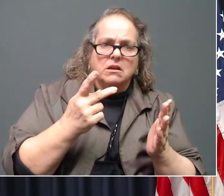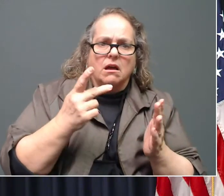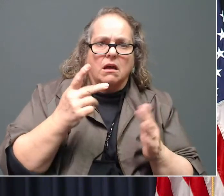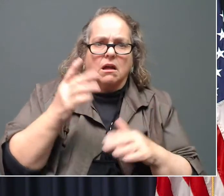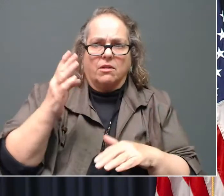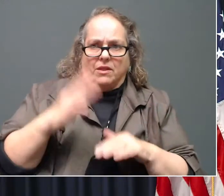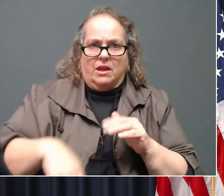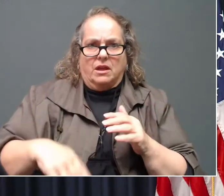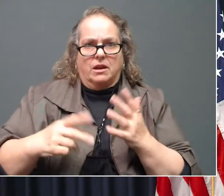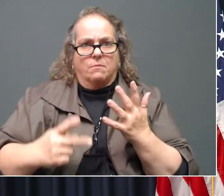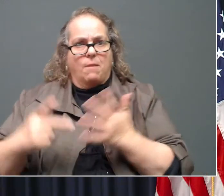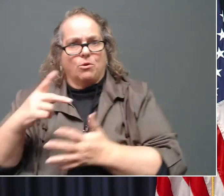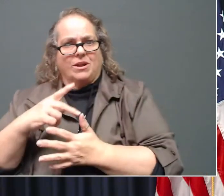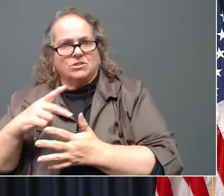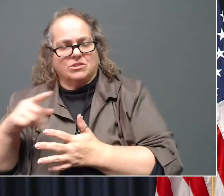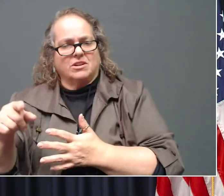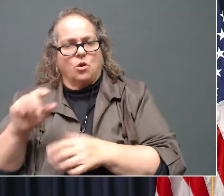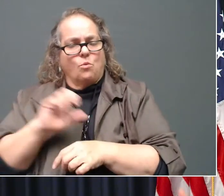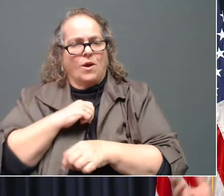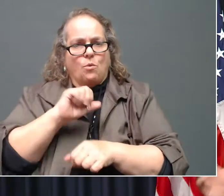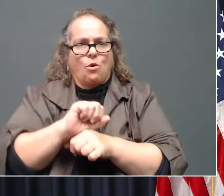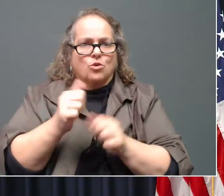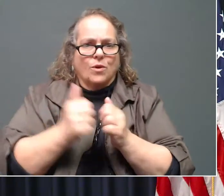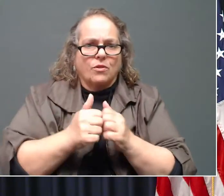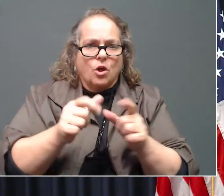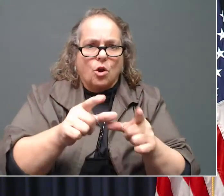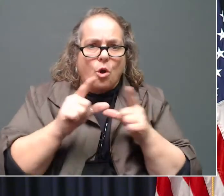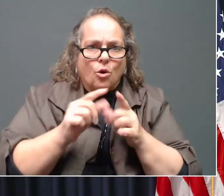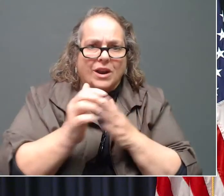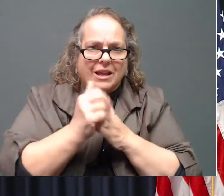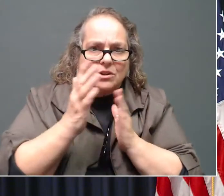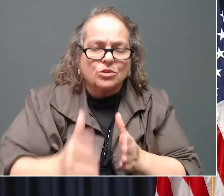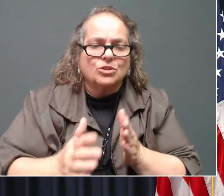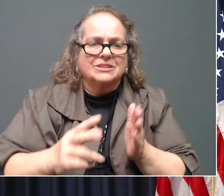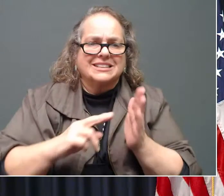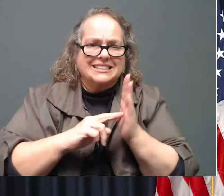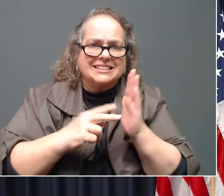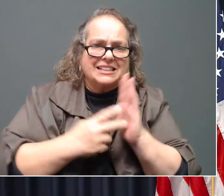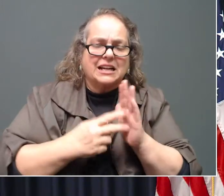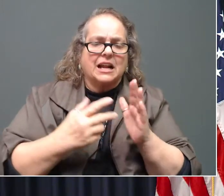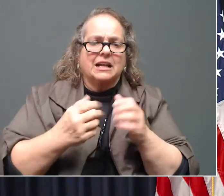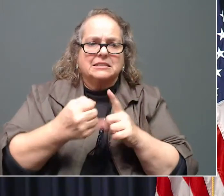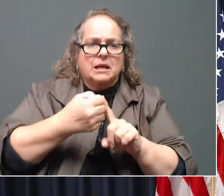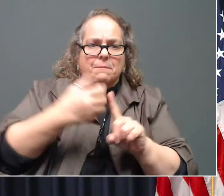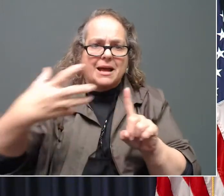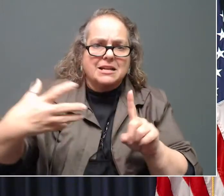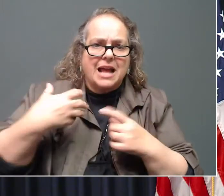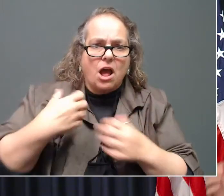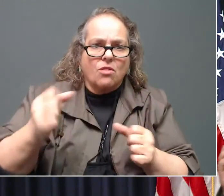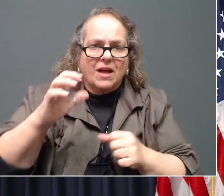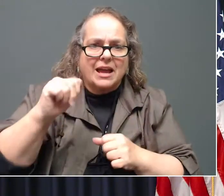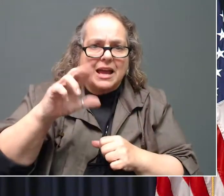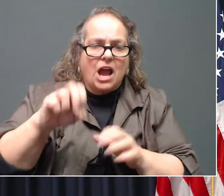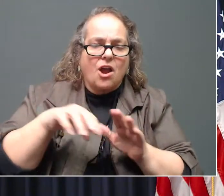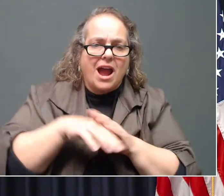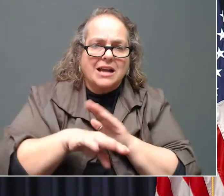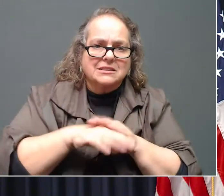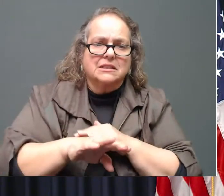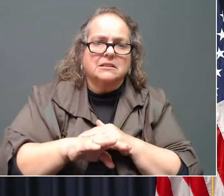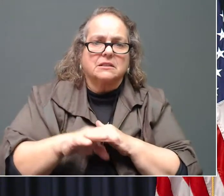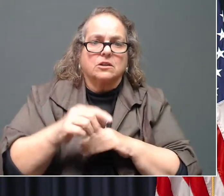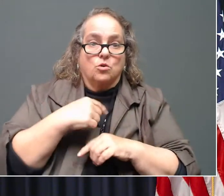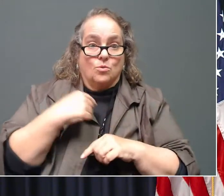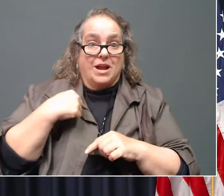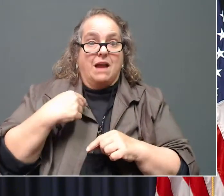with local leaders, being intentional, expanding healthcare access, directly marketing it where it was needed the most, we have shrunk that